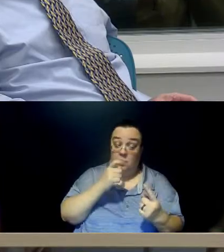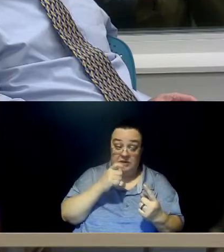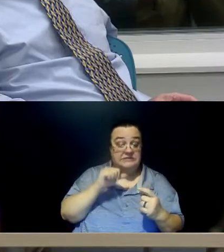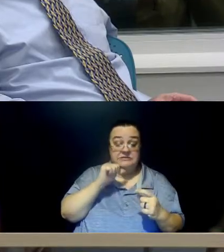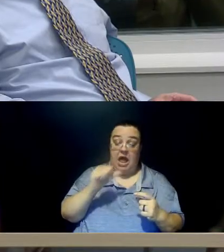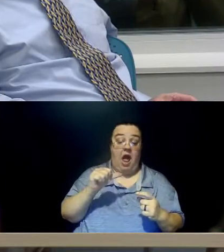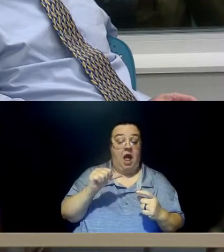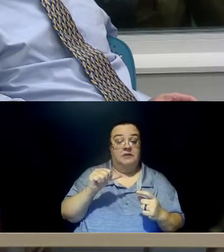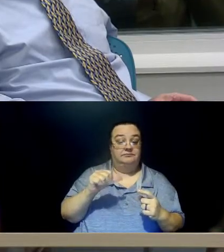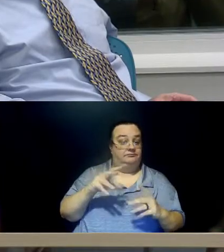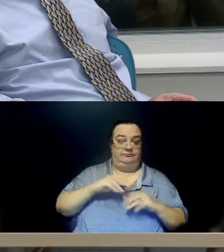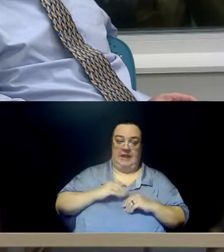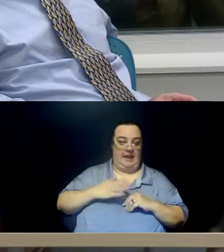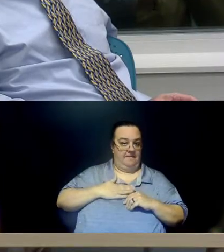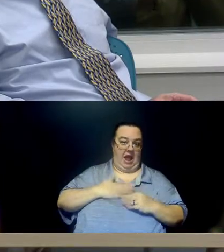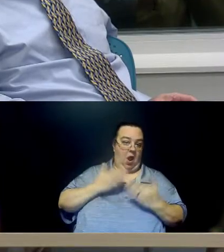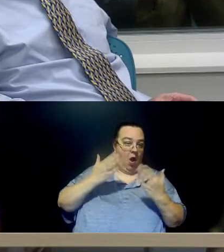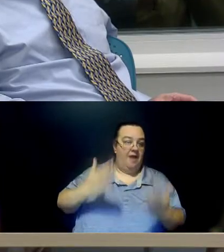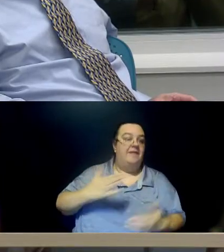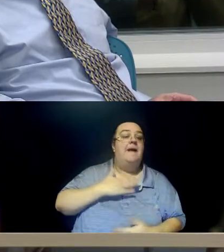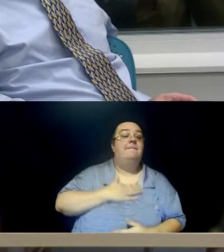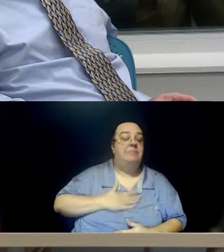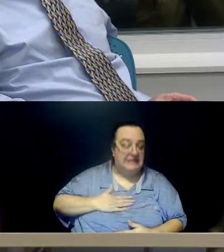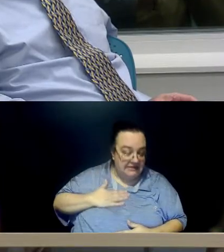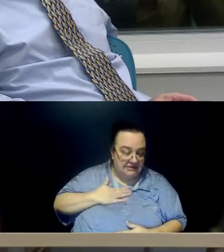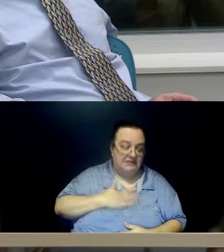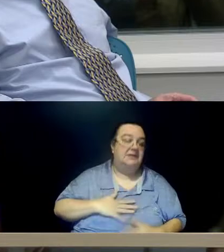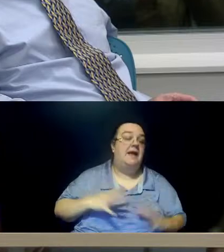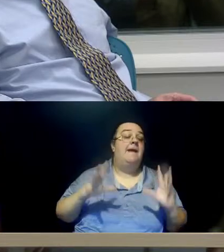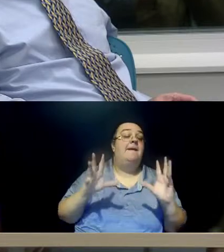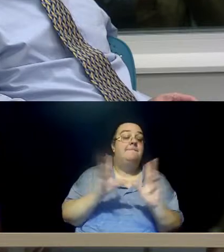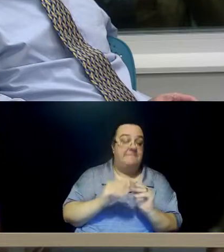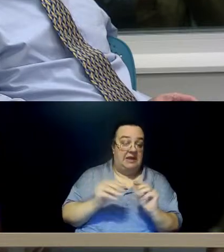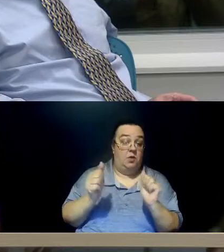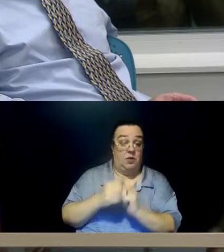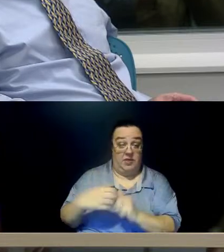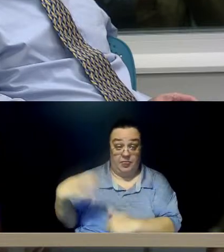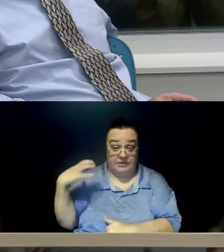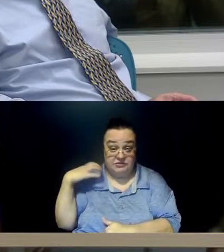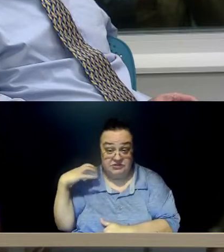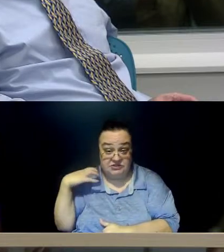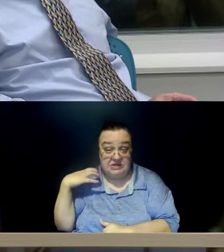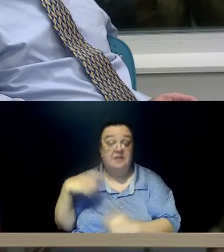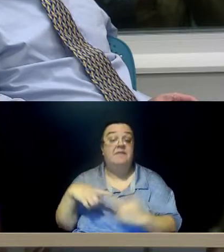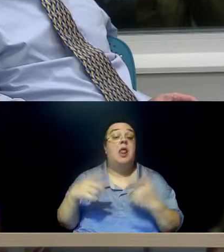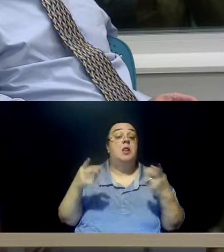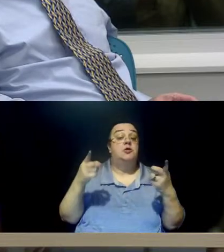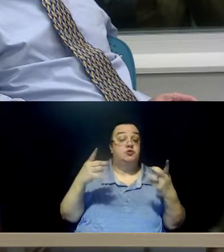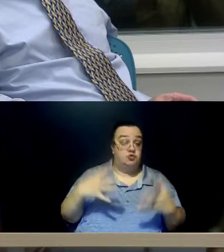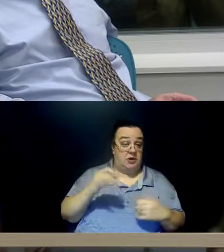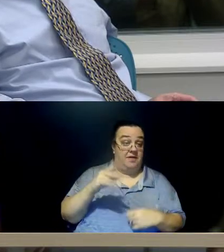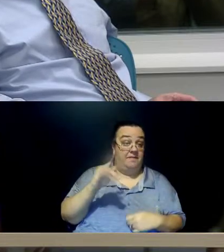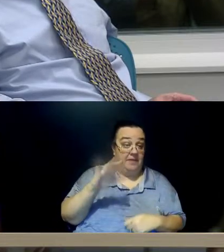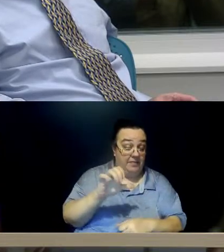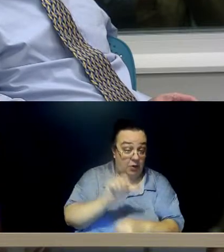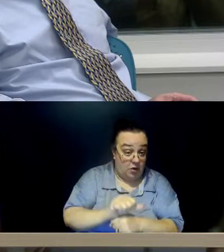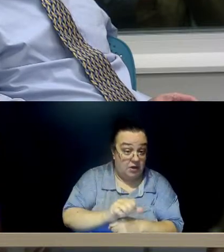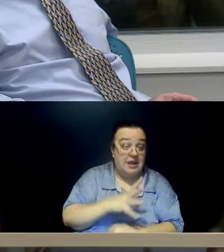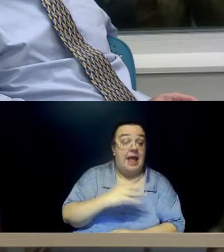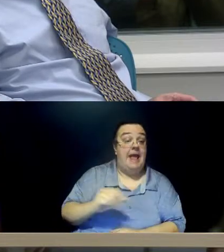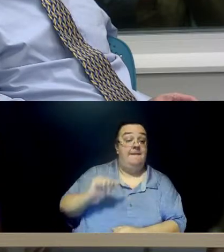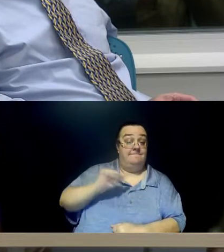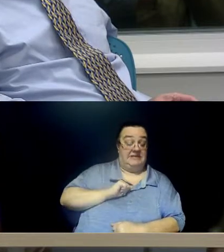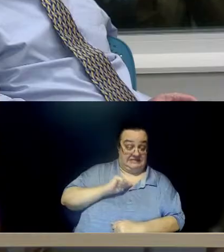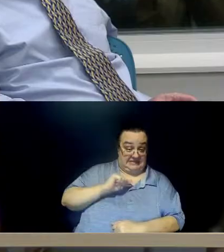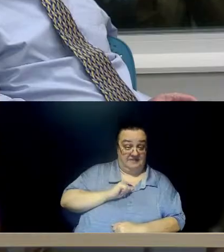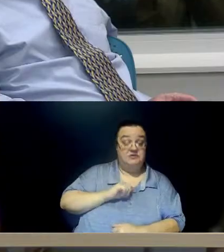this offer. Please meet with the chief and the director of public works, myself, so that